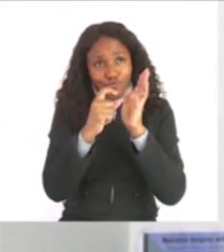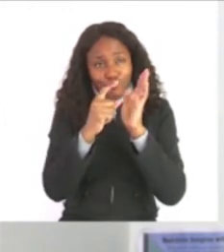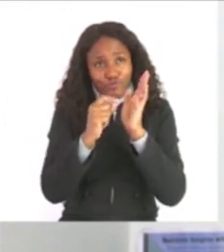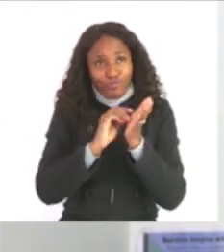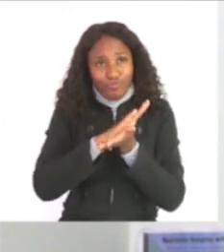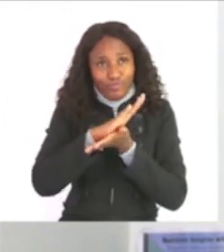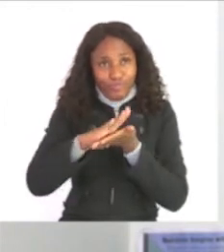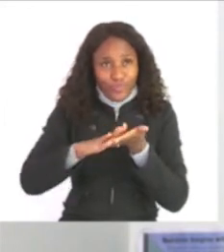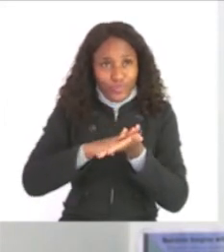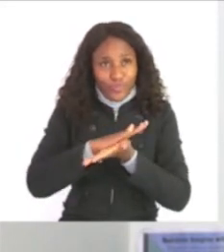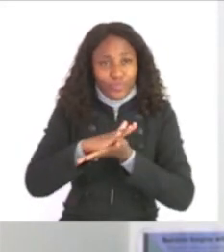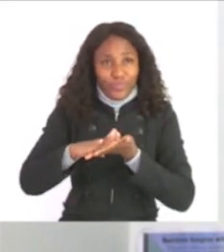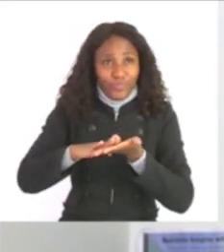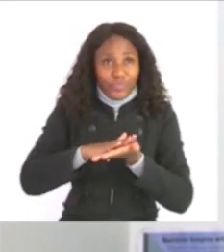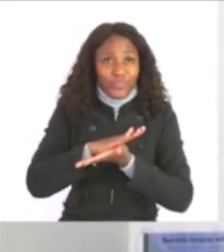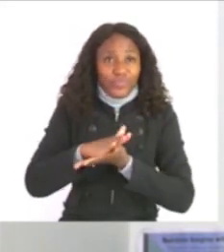hands again.